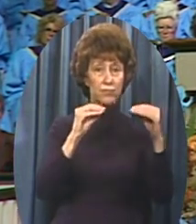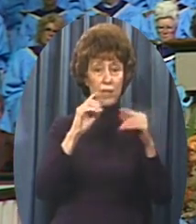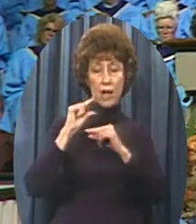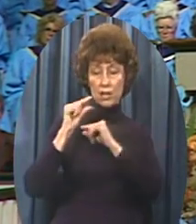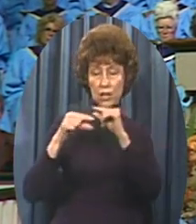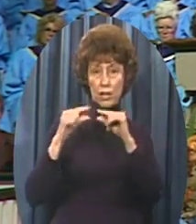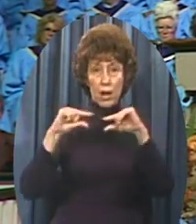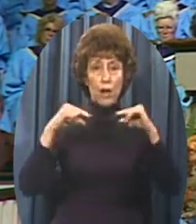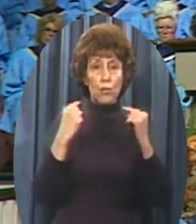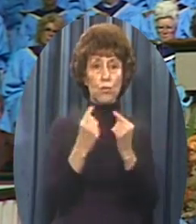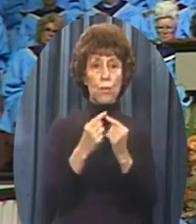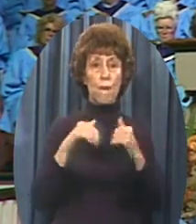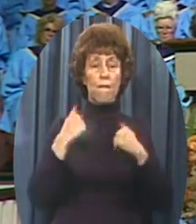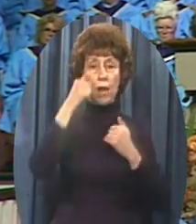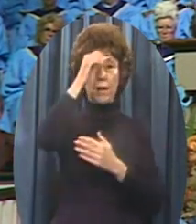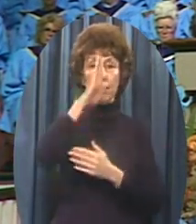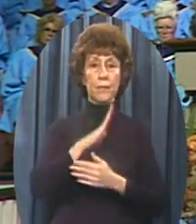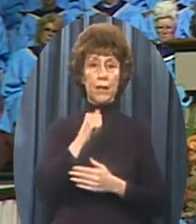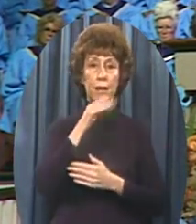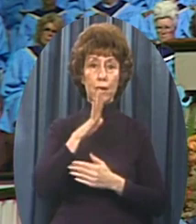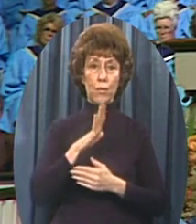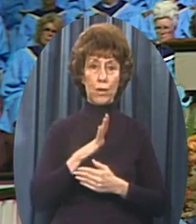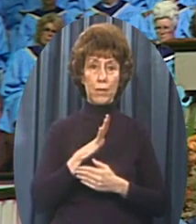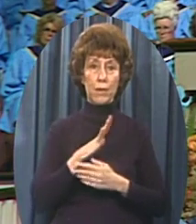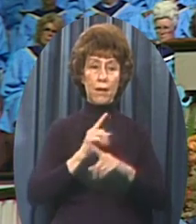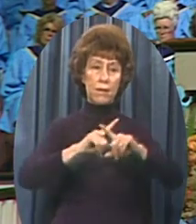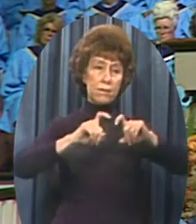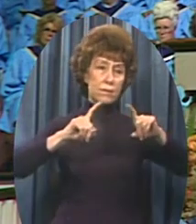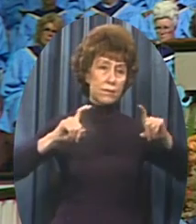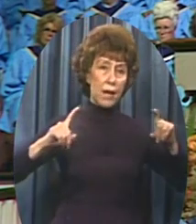the various facets and all